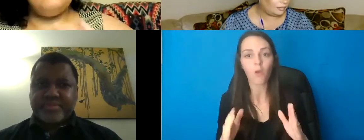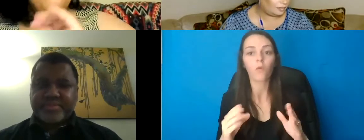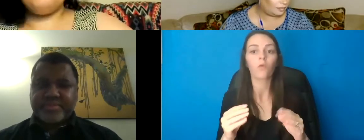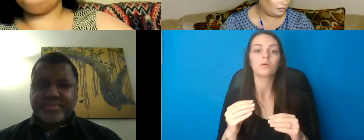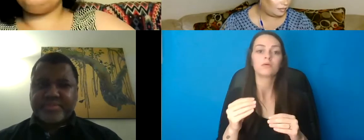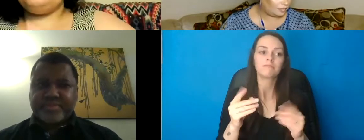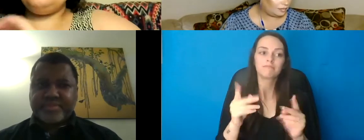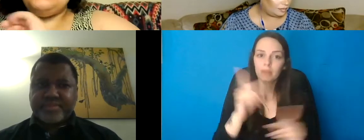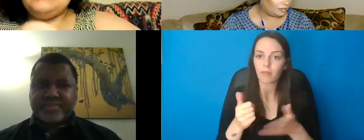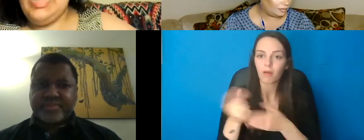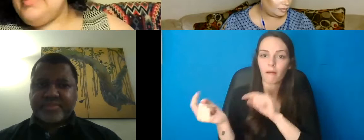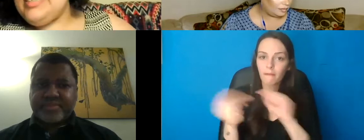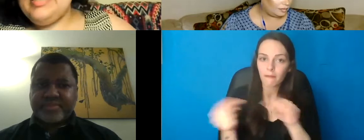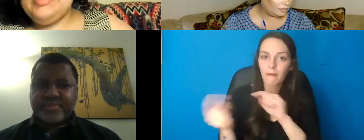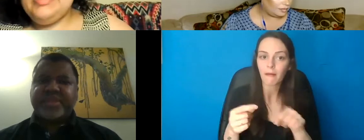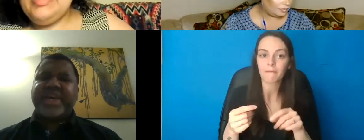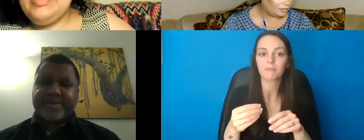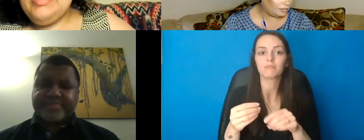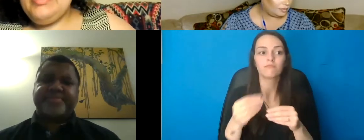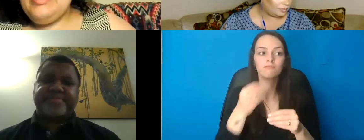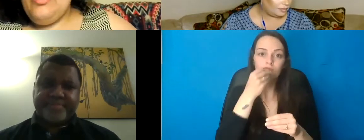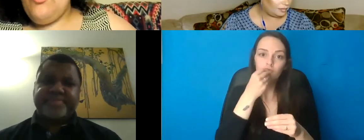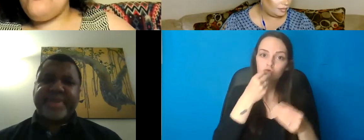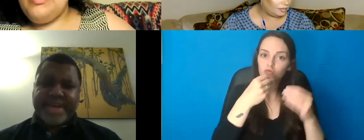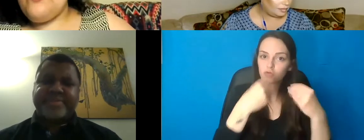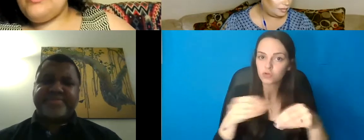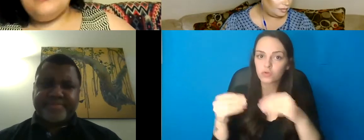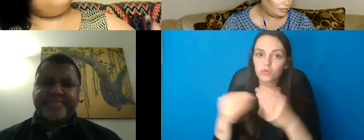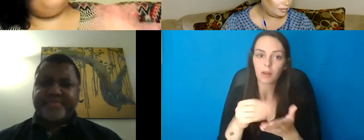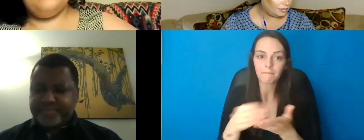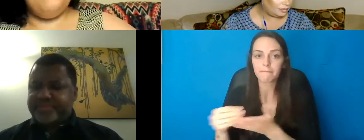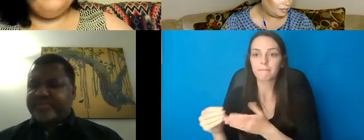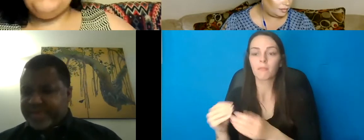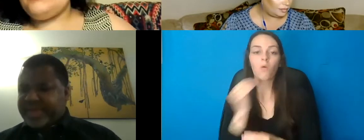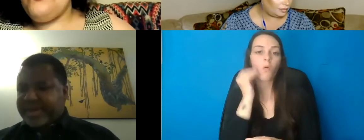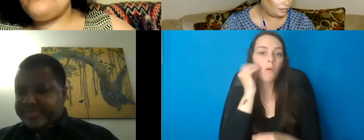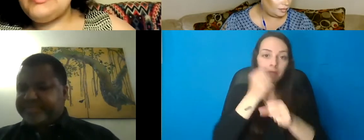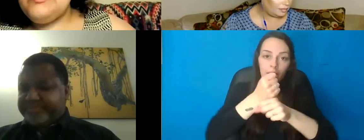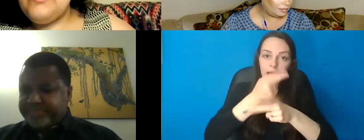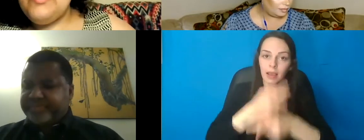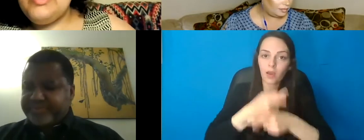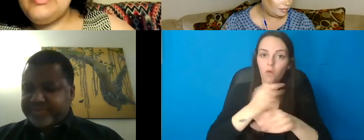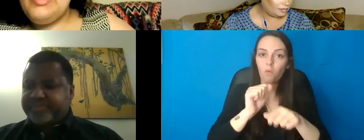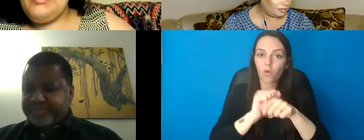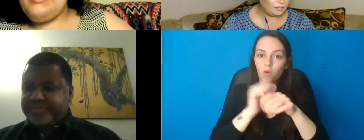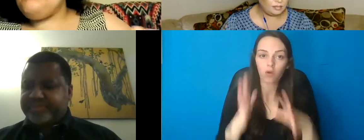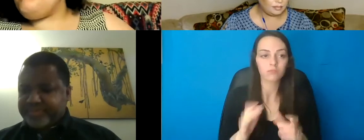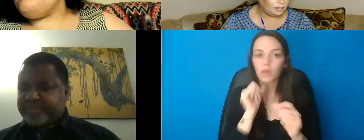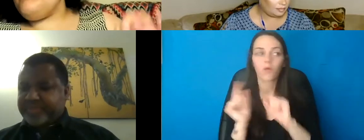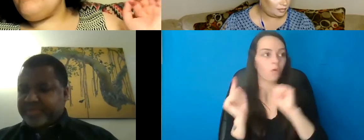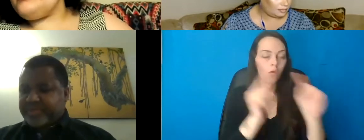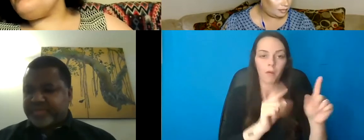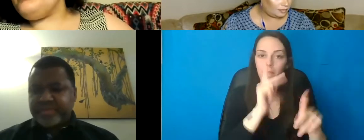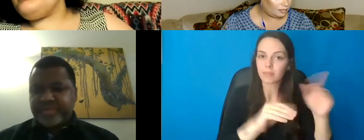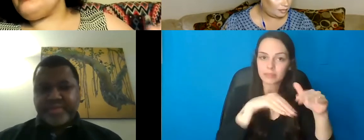all these services just stopped. Home care workers weren't going into people's homes anymore, and